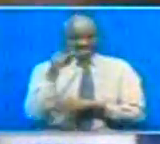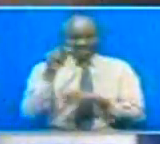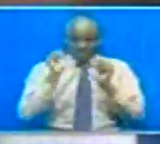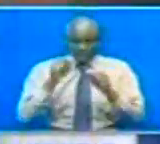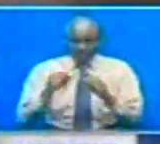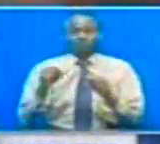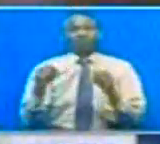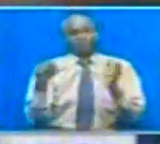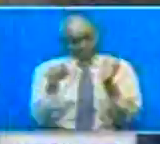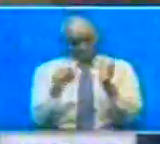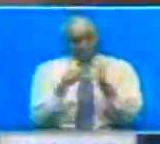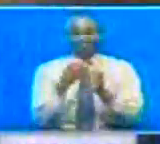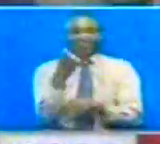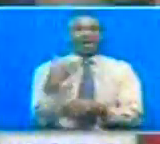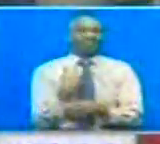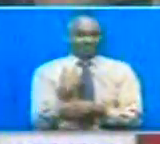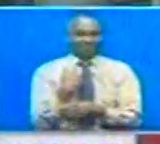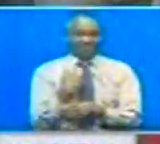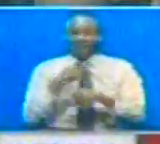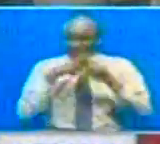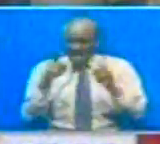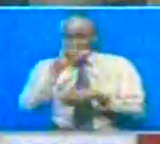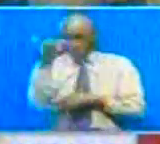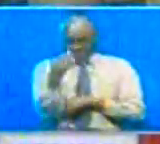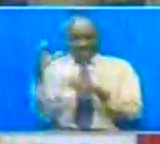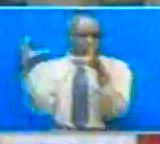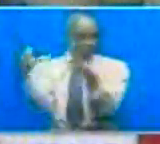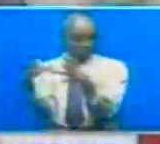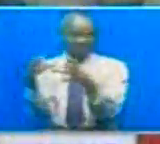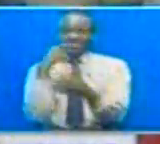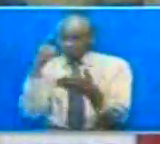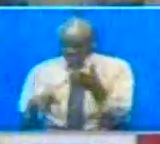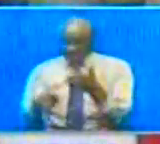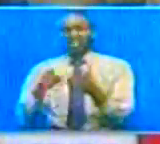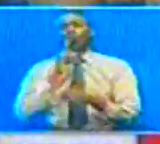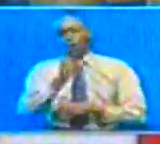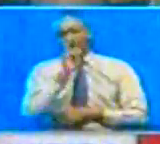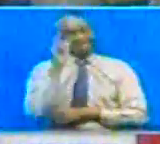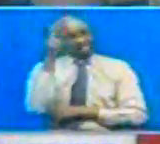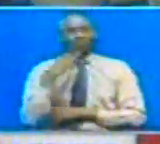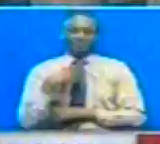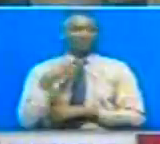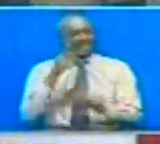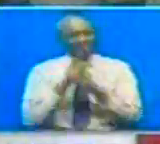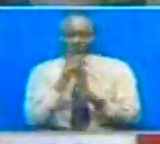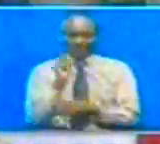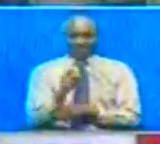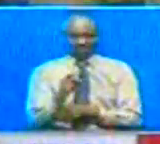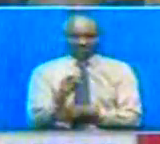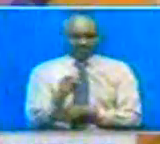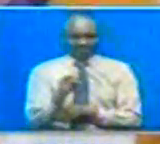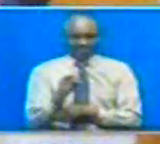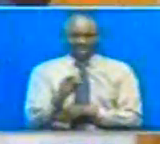to get its first litmus test. But the Jubilee Coalition is warning Kenyans to be wary. It was very